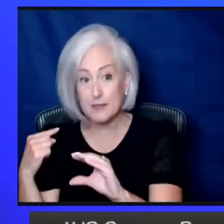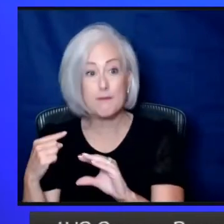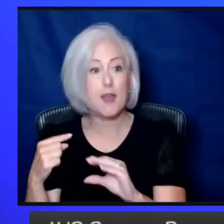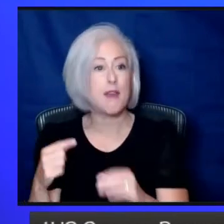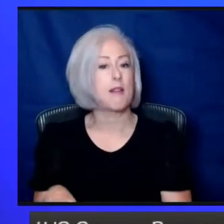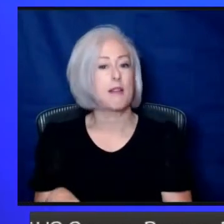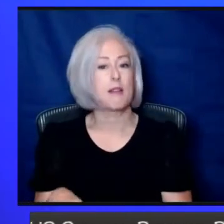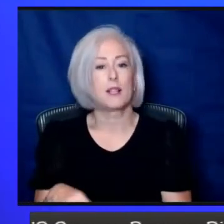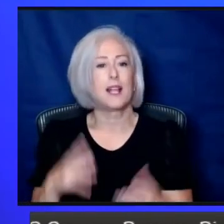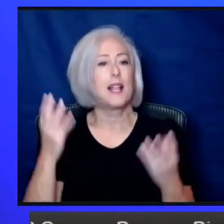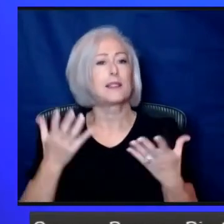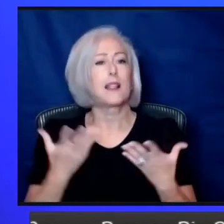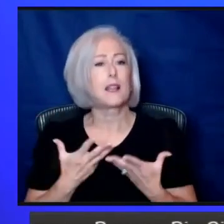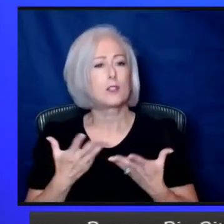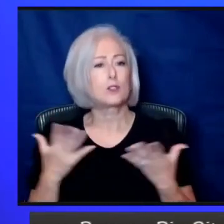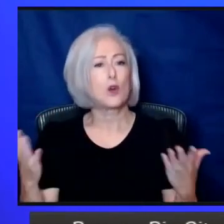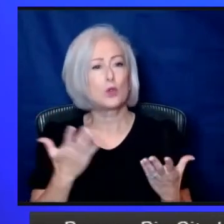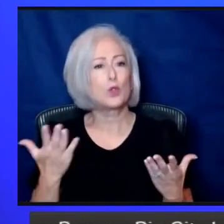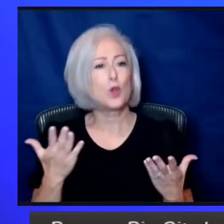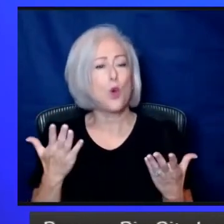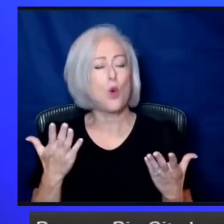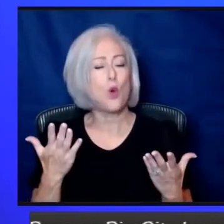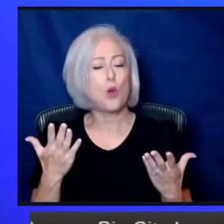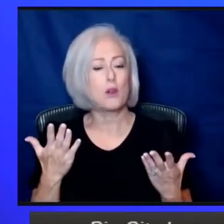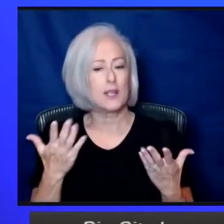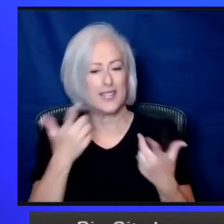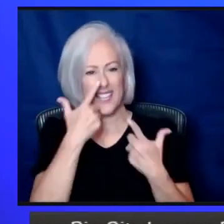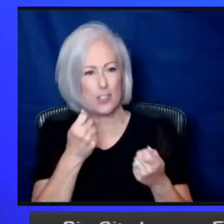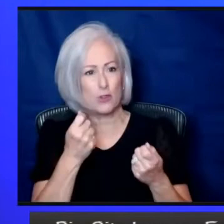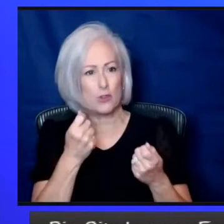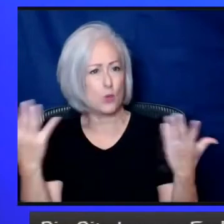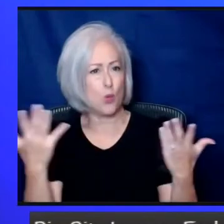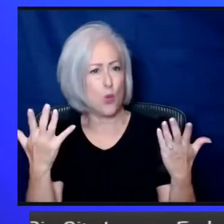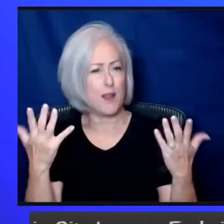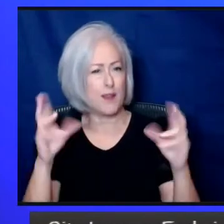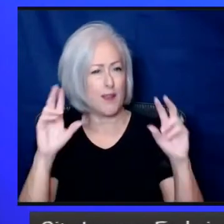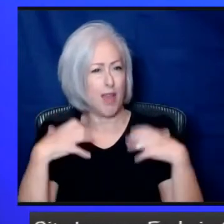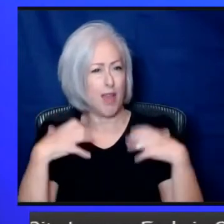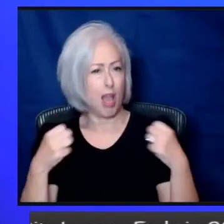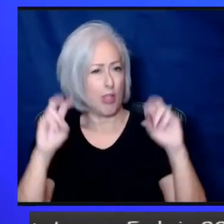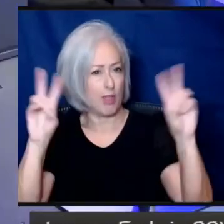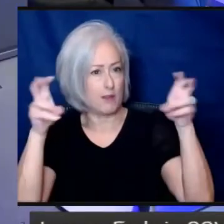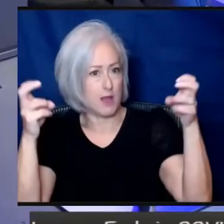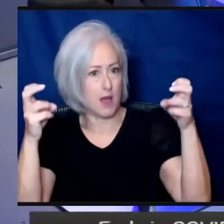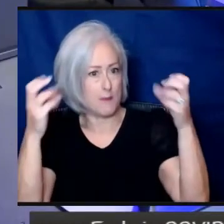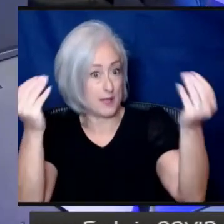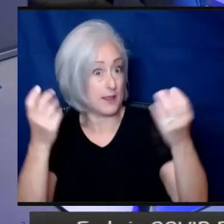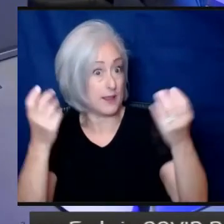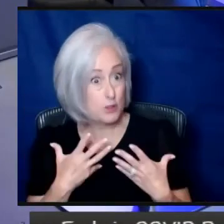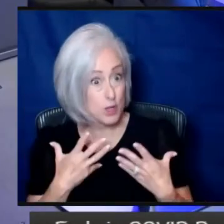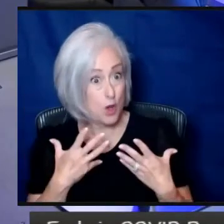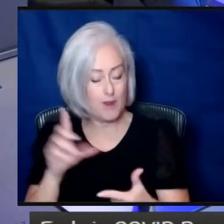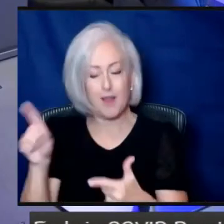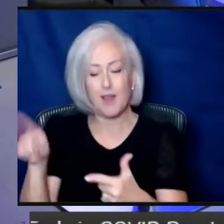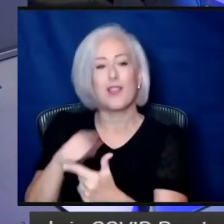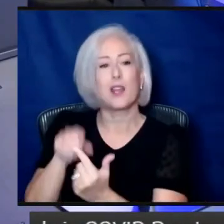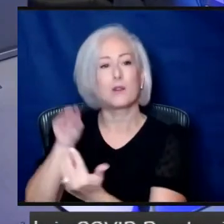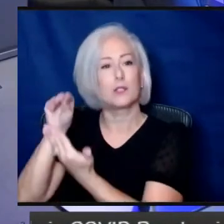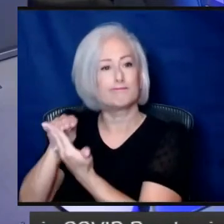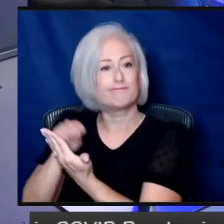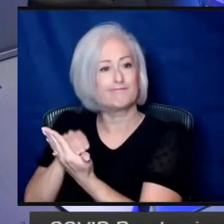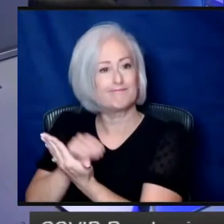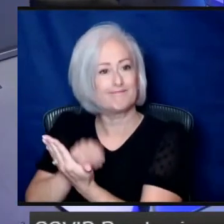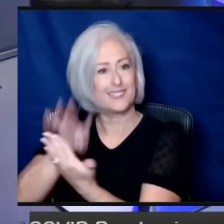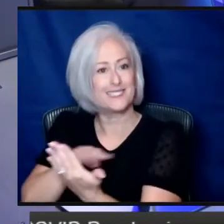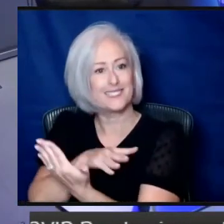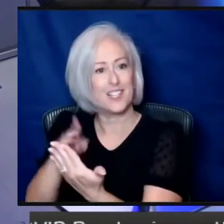health topics do you want to hear from us about. We will get those on the schedule for in the fall and look for great patient stories. We so